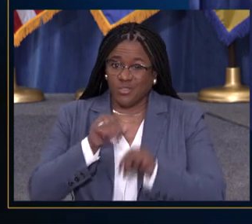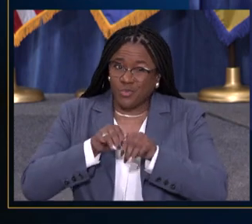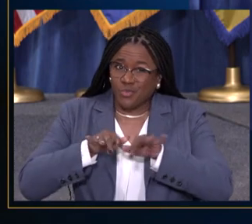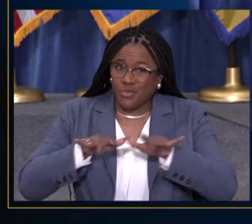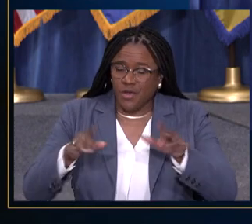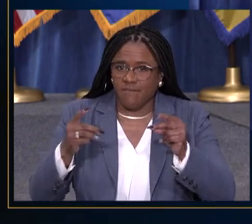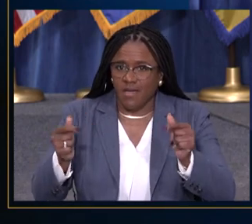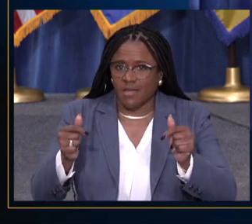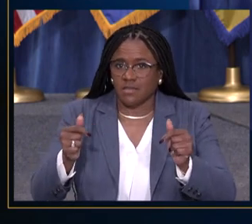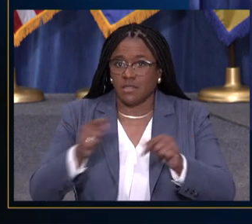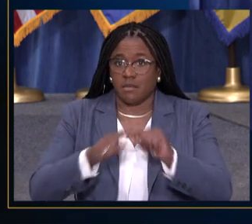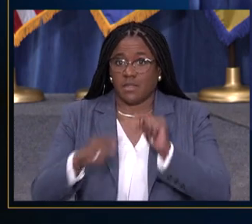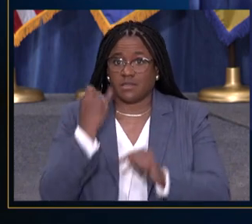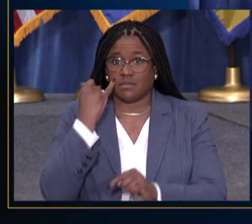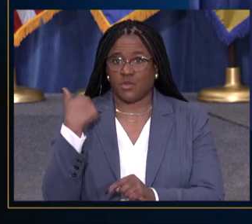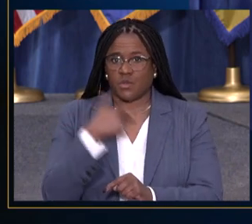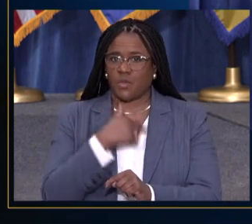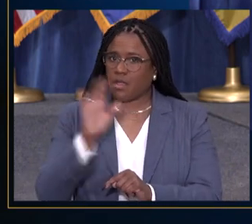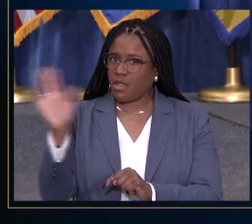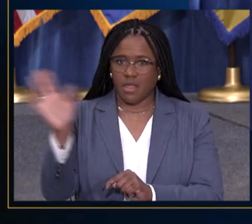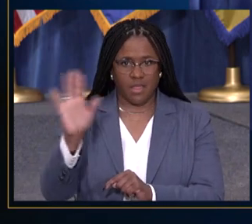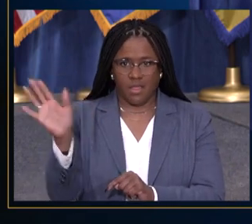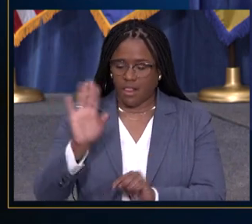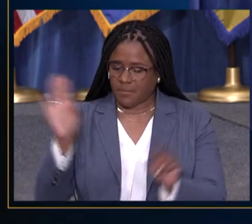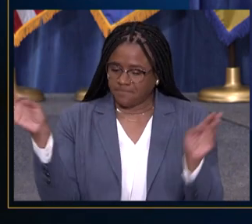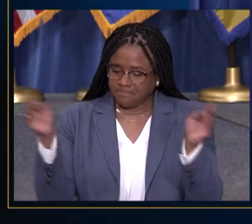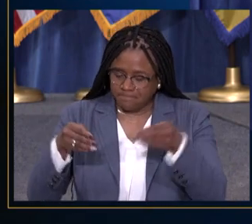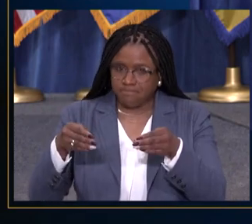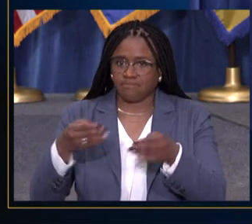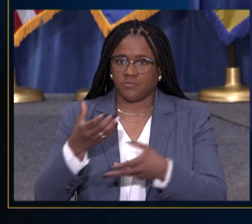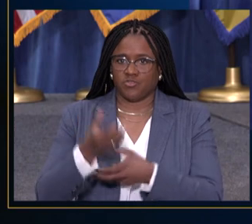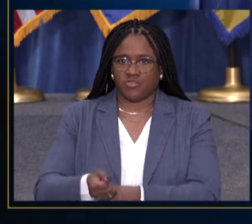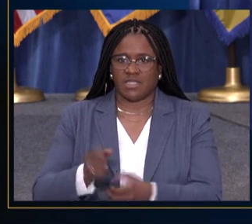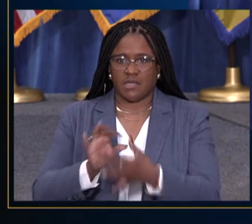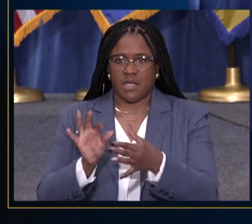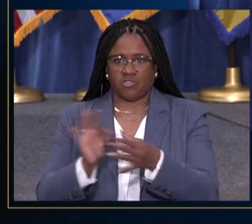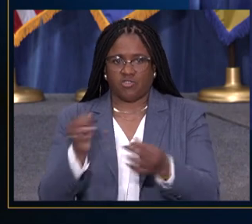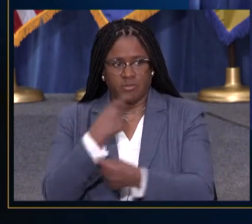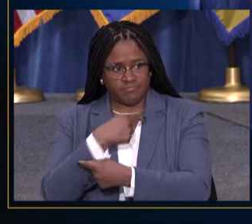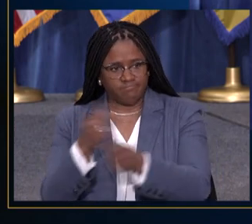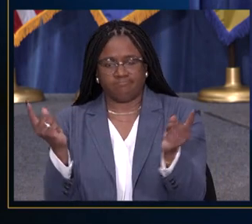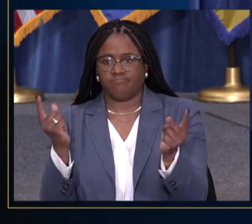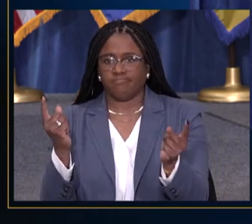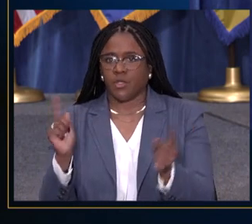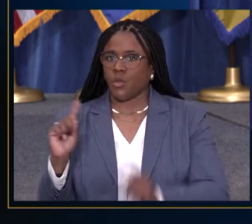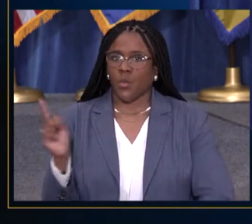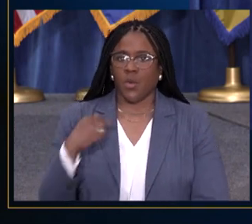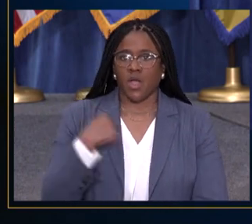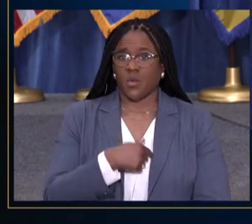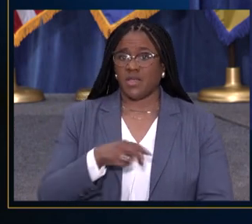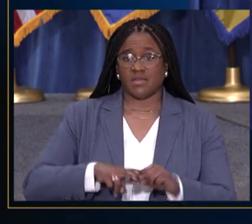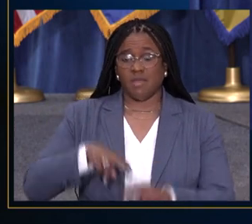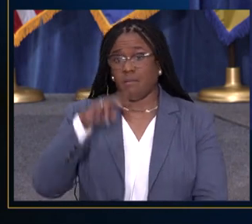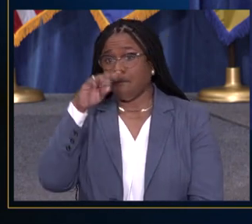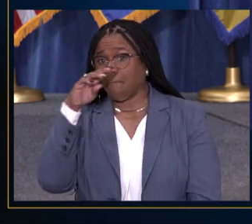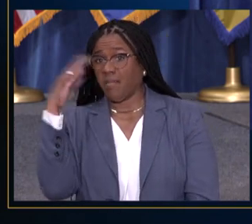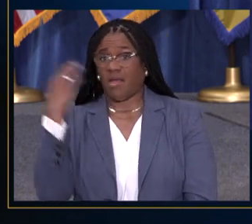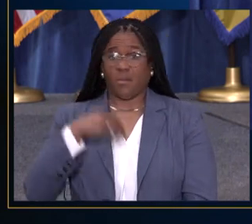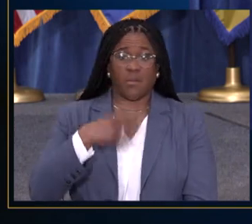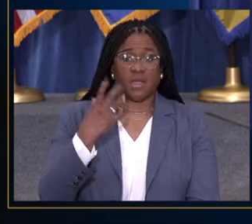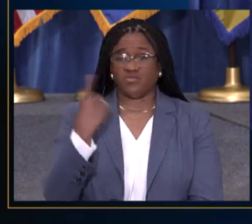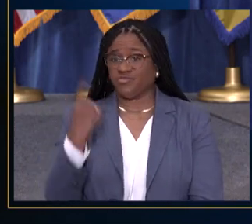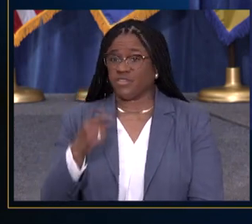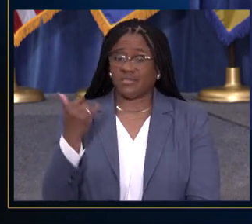can create the right center of gravity to be trusted messengers, wherever we sit, black, white, green, or yellow, then we can